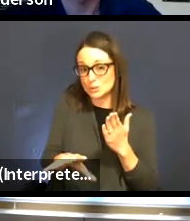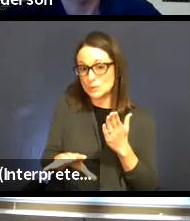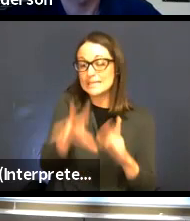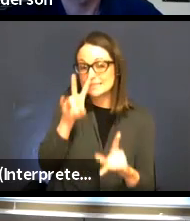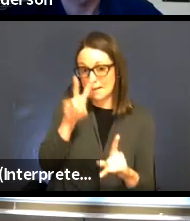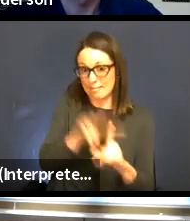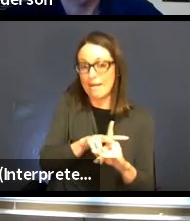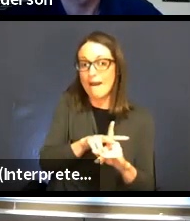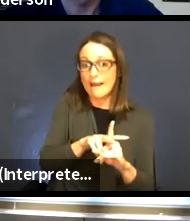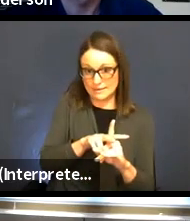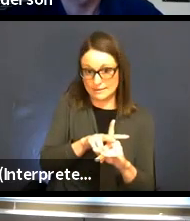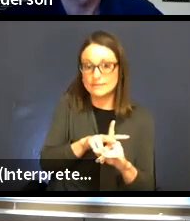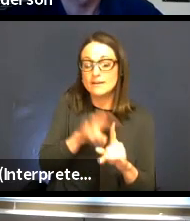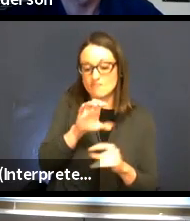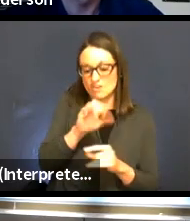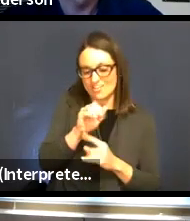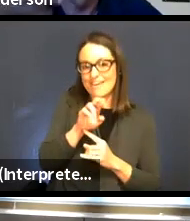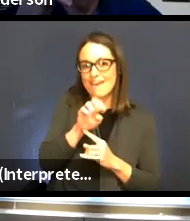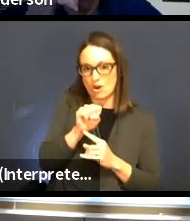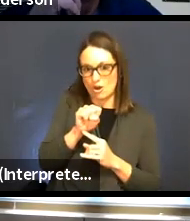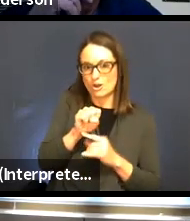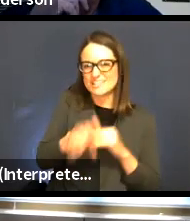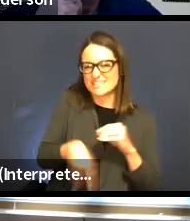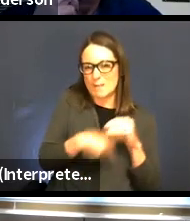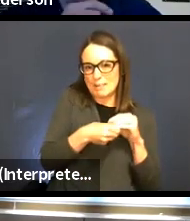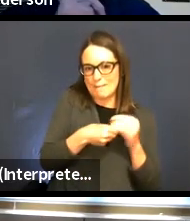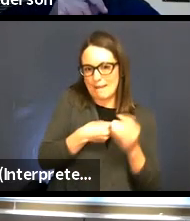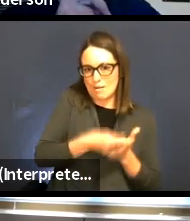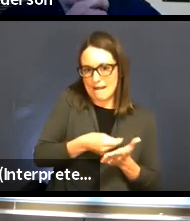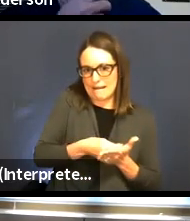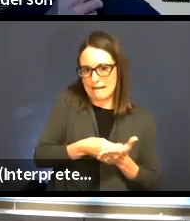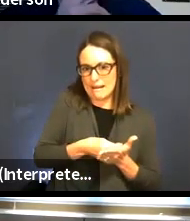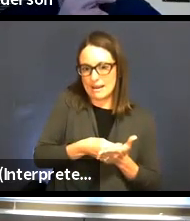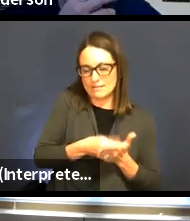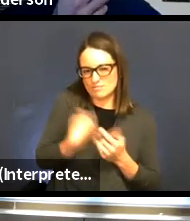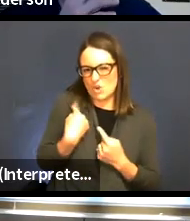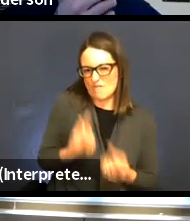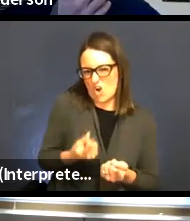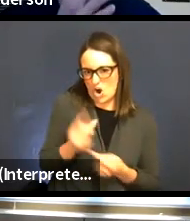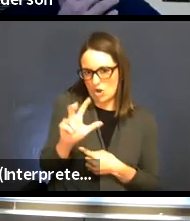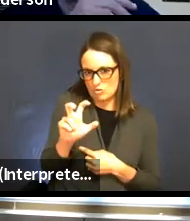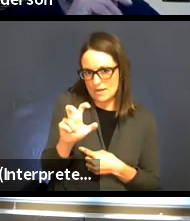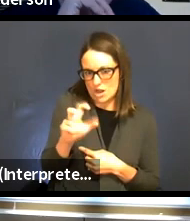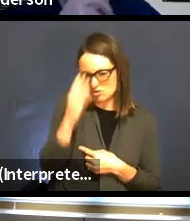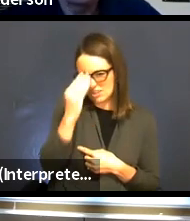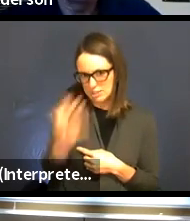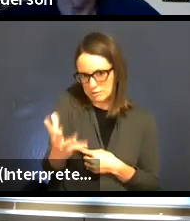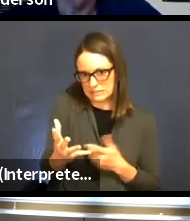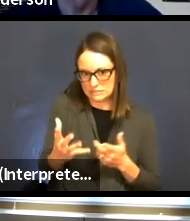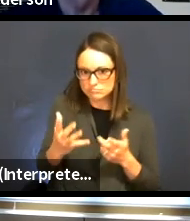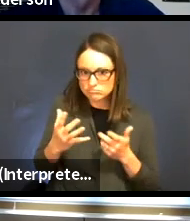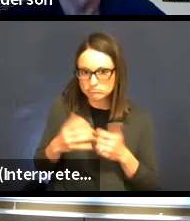supplemental money. So that is so far. So just to kind of give you a